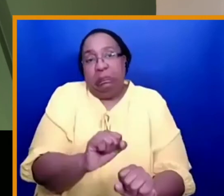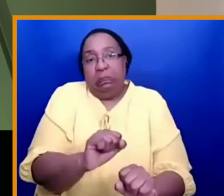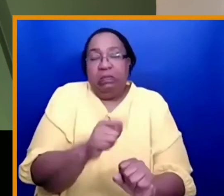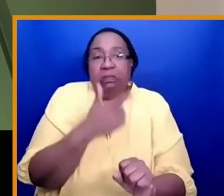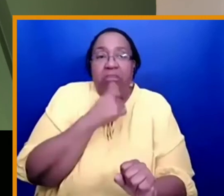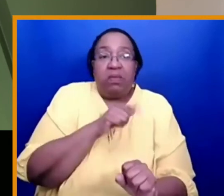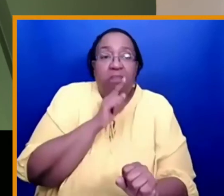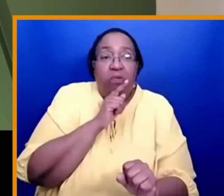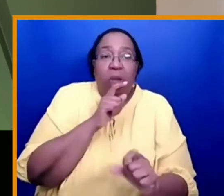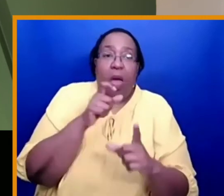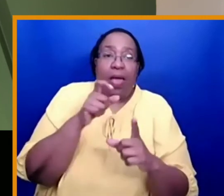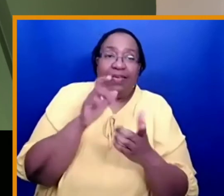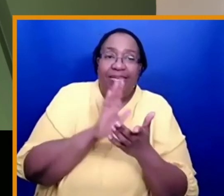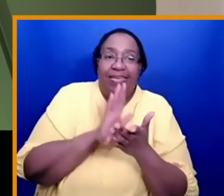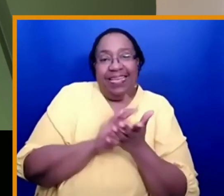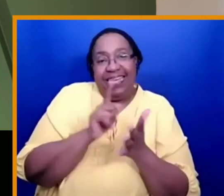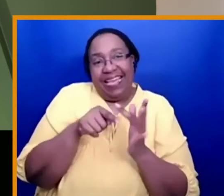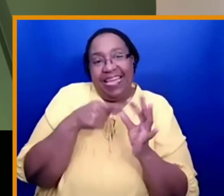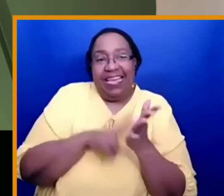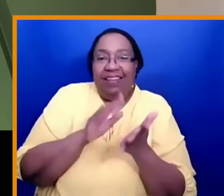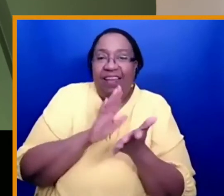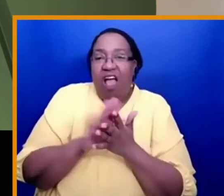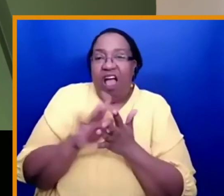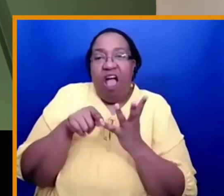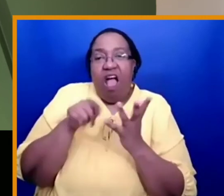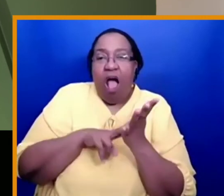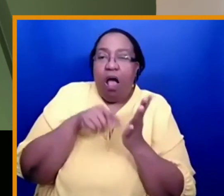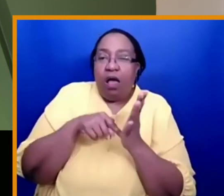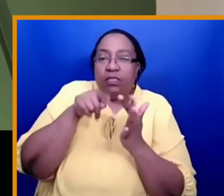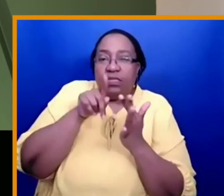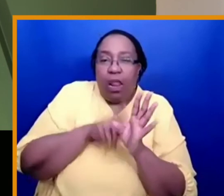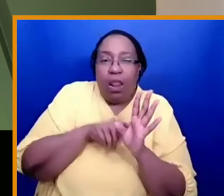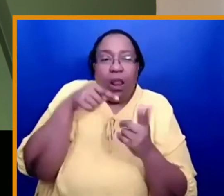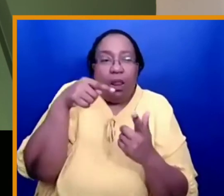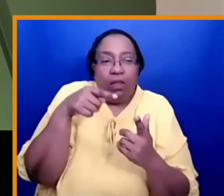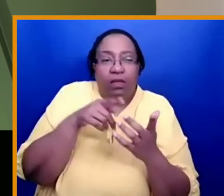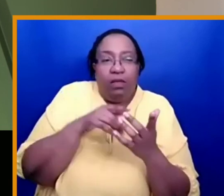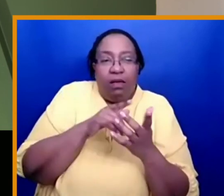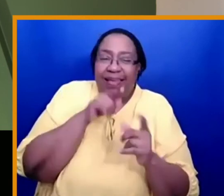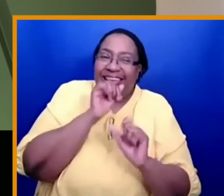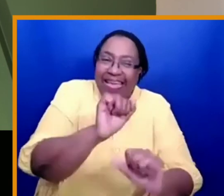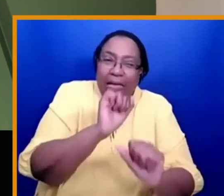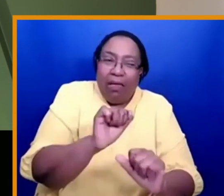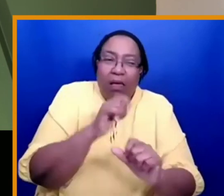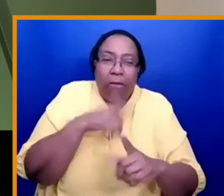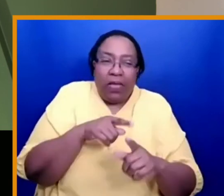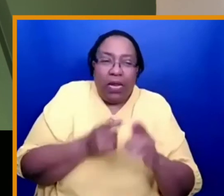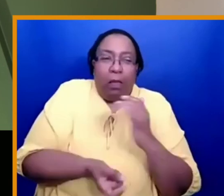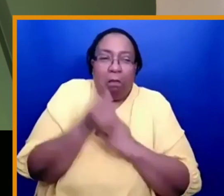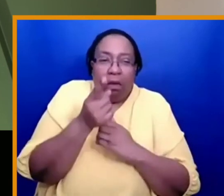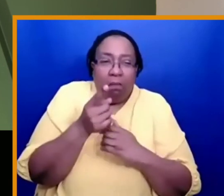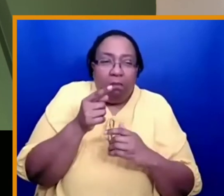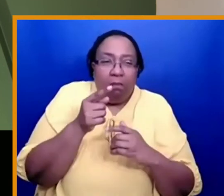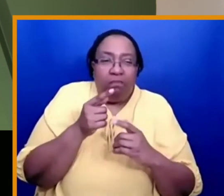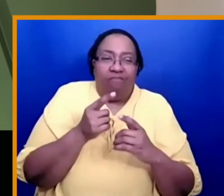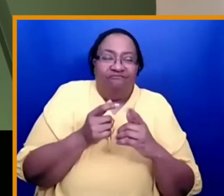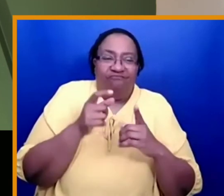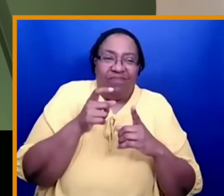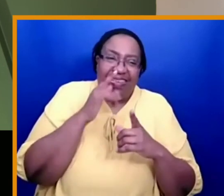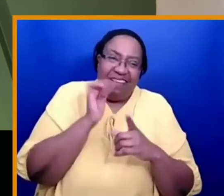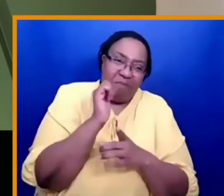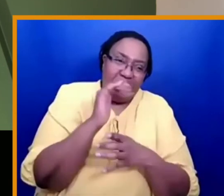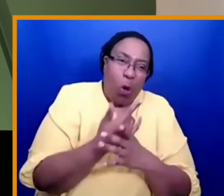murder of two innocent schoolgirls. Now, I recognise that this is a really rare case, but it does happen. And so the retention and disclosure of data can prove